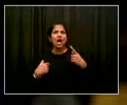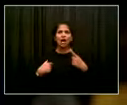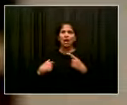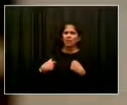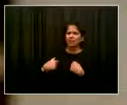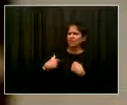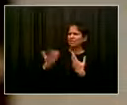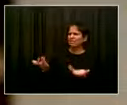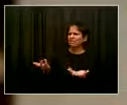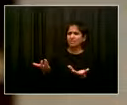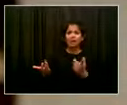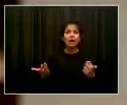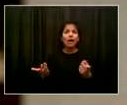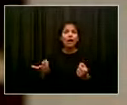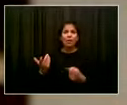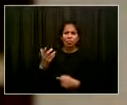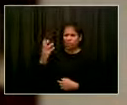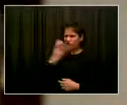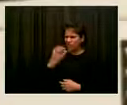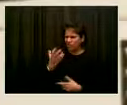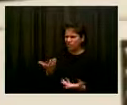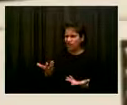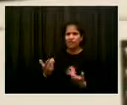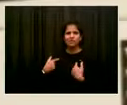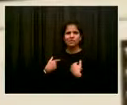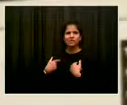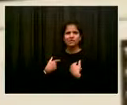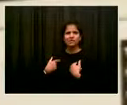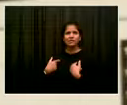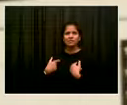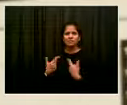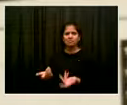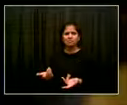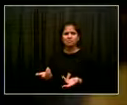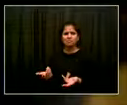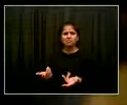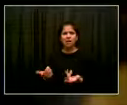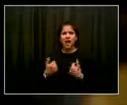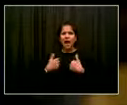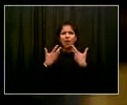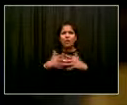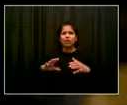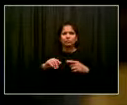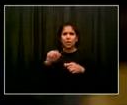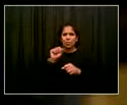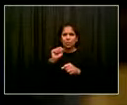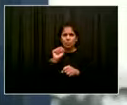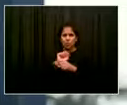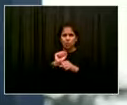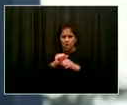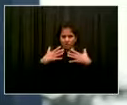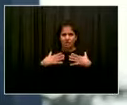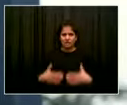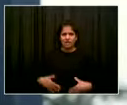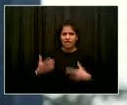wow. I didn't come on this job for someone like that to look at me that way. So that told me that, you know, we had work to